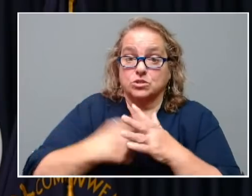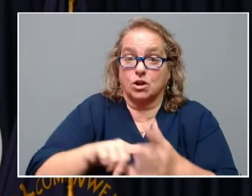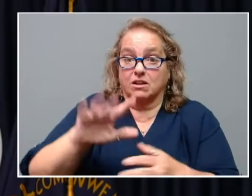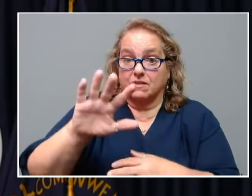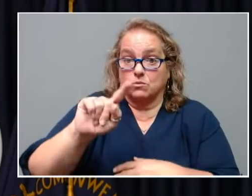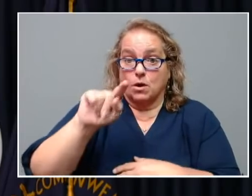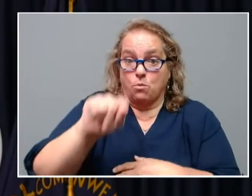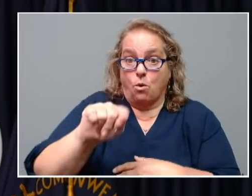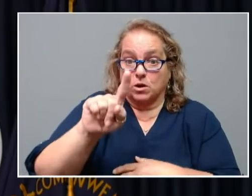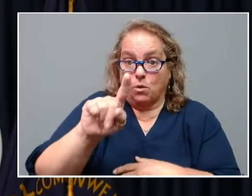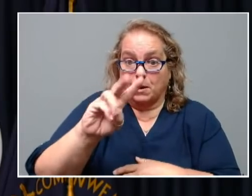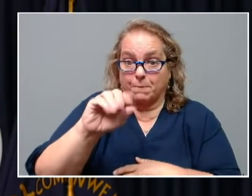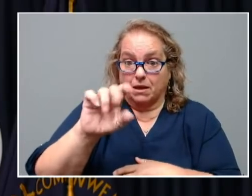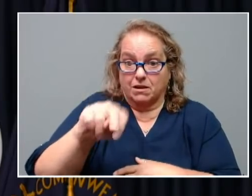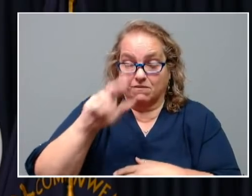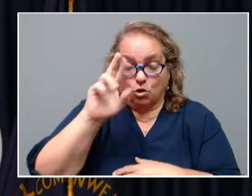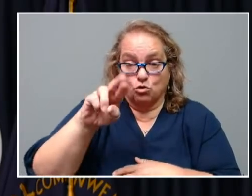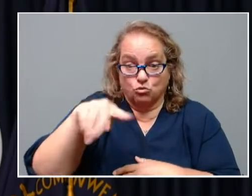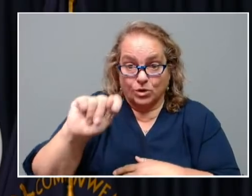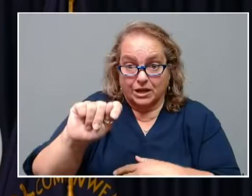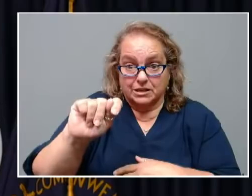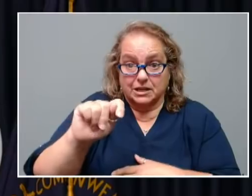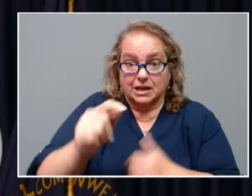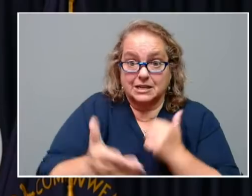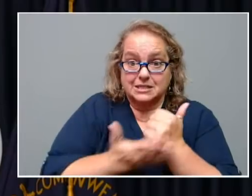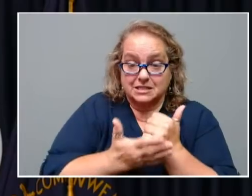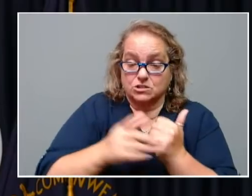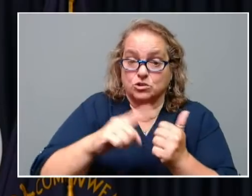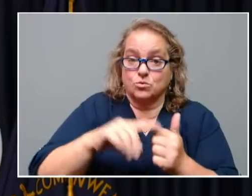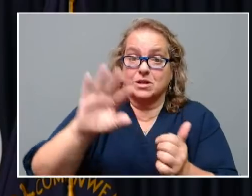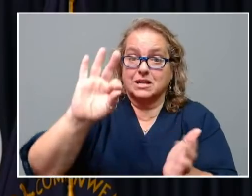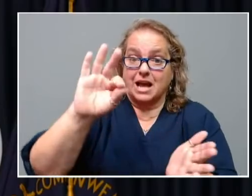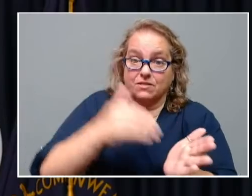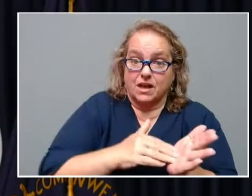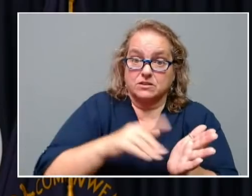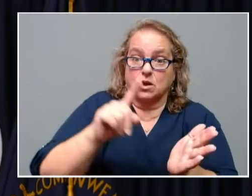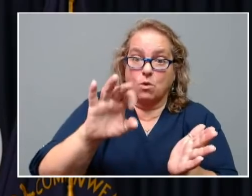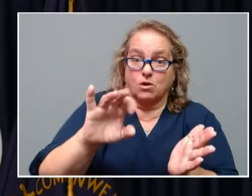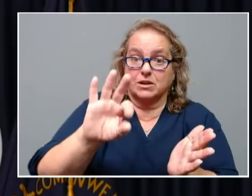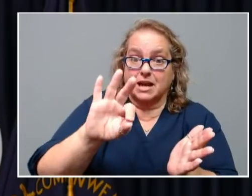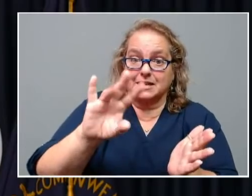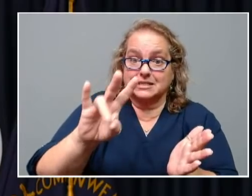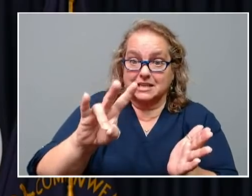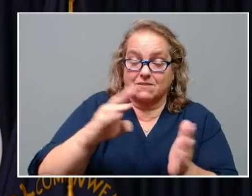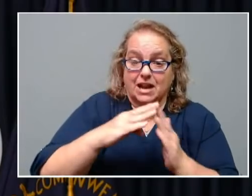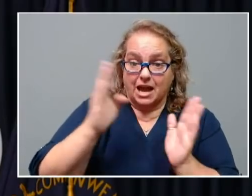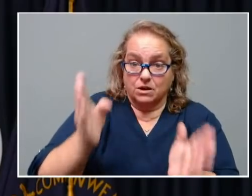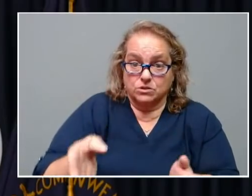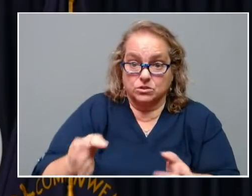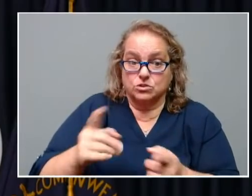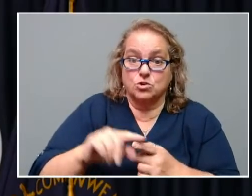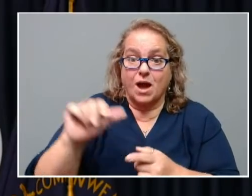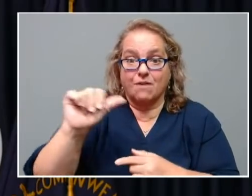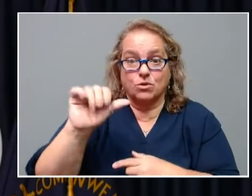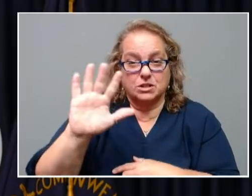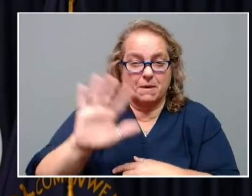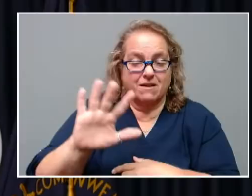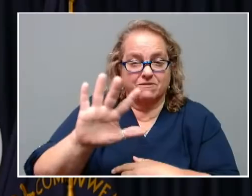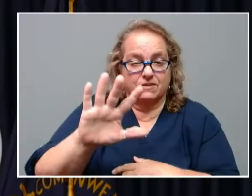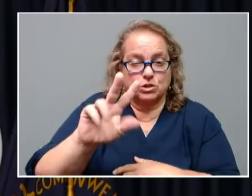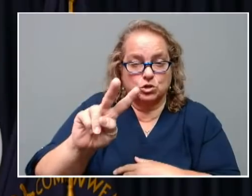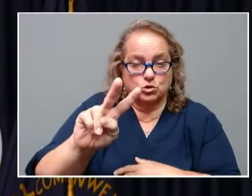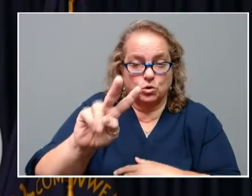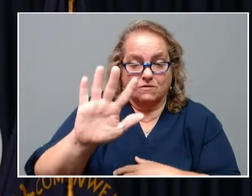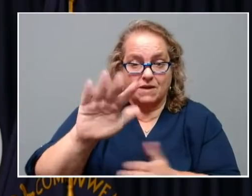to 9,727 Kentucky households, average assistance of about $5,200 per household.